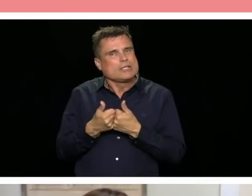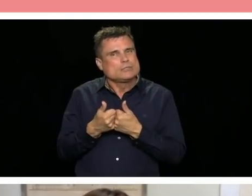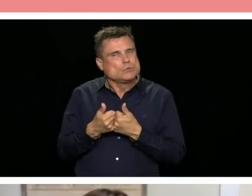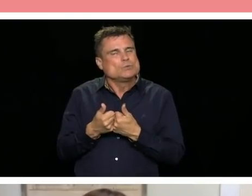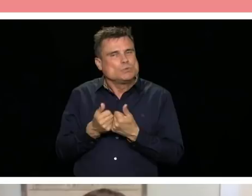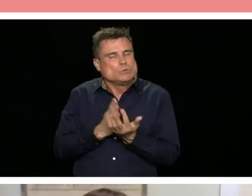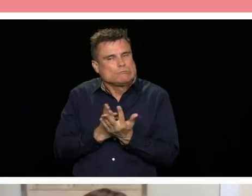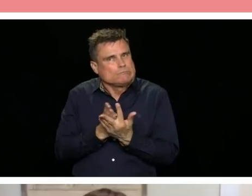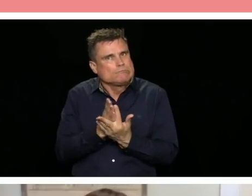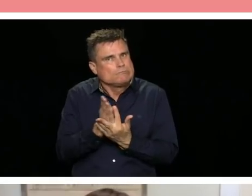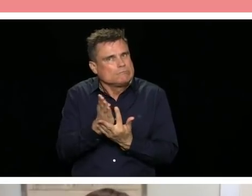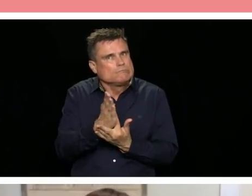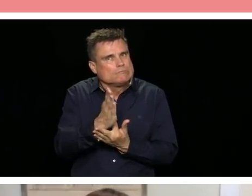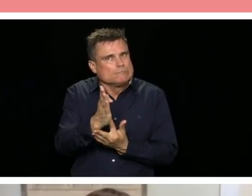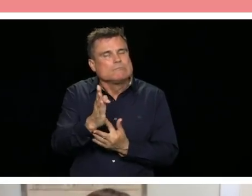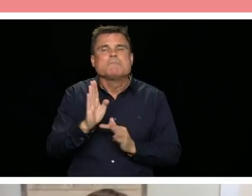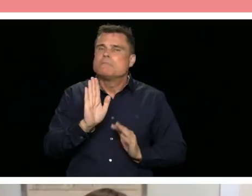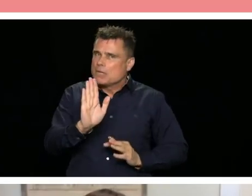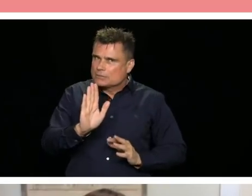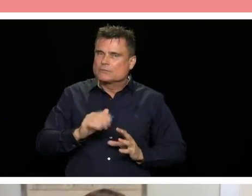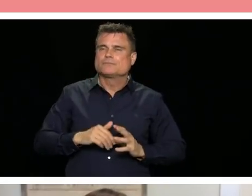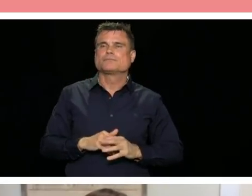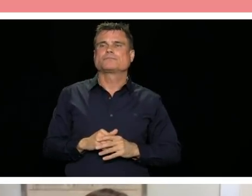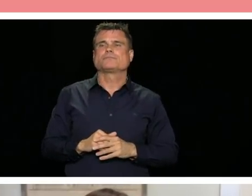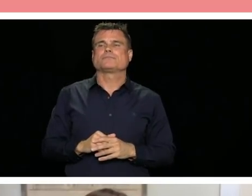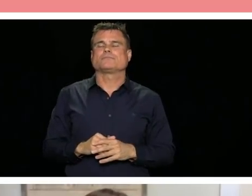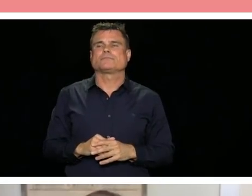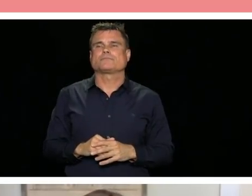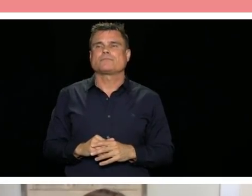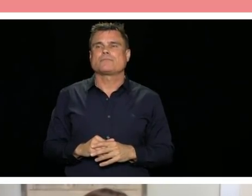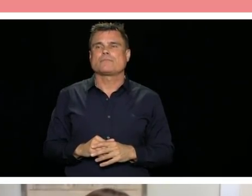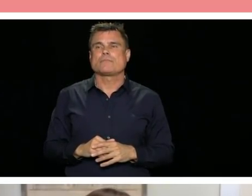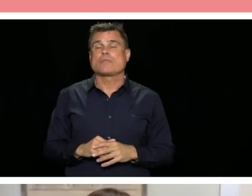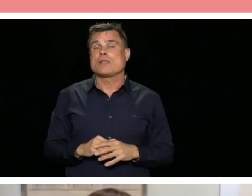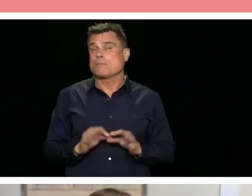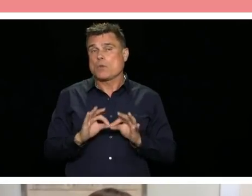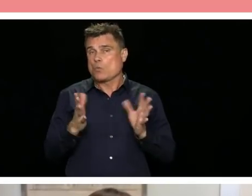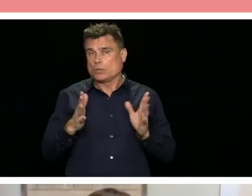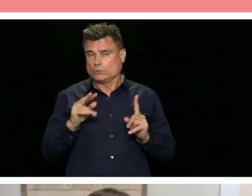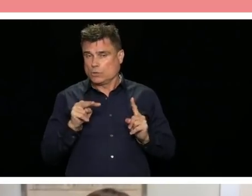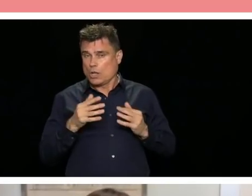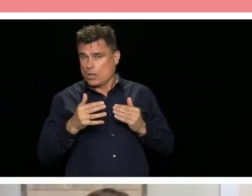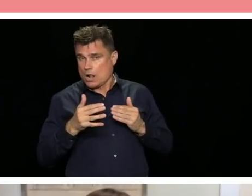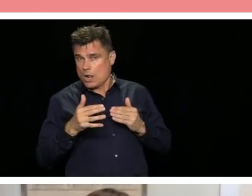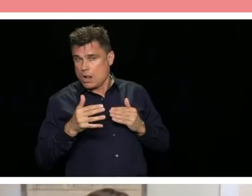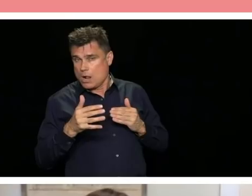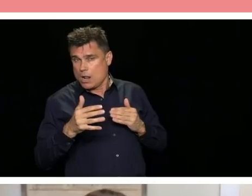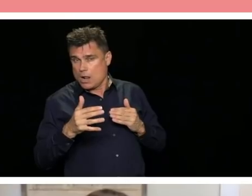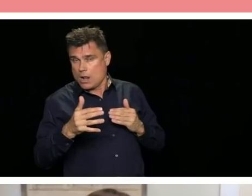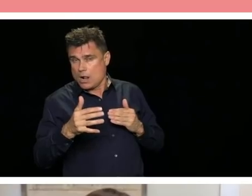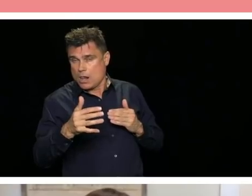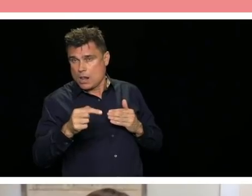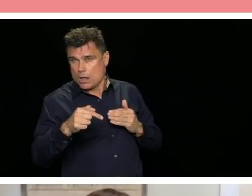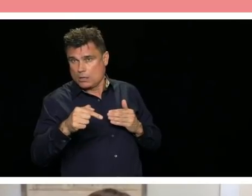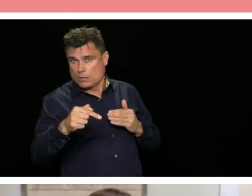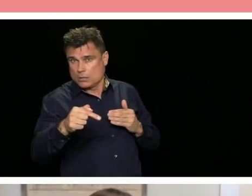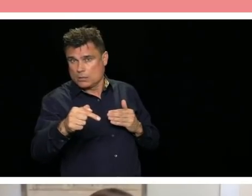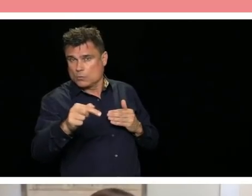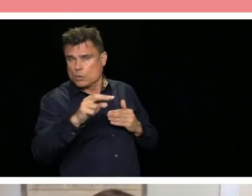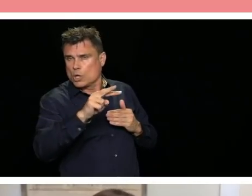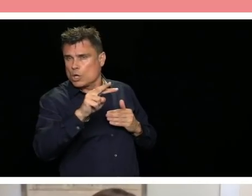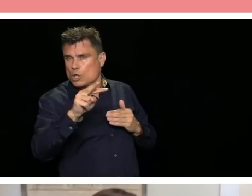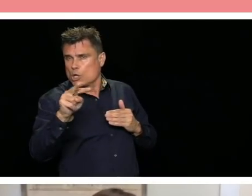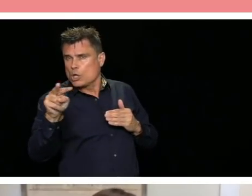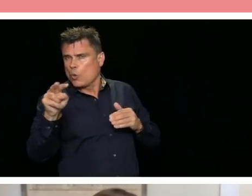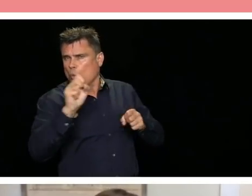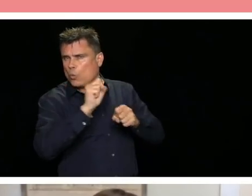we are recovering from this pandemic and looking at what is so important for workers to be able to look after their family and